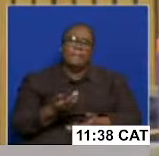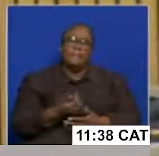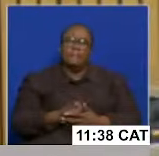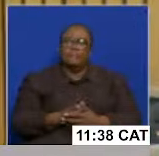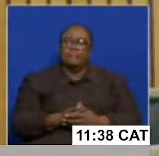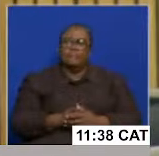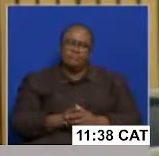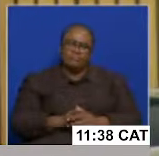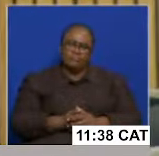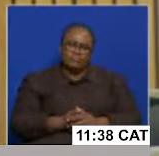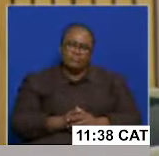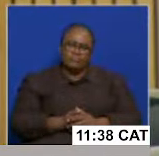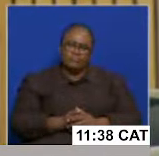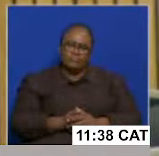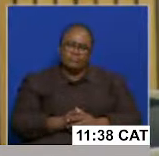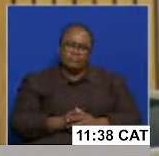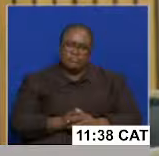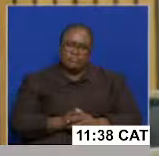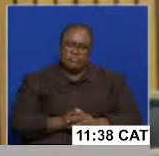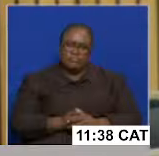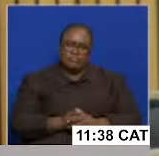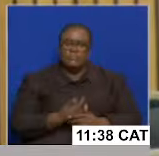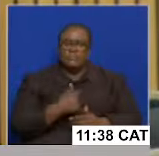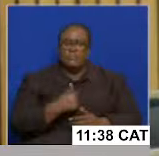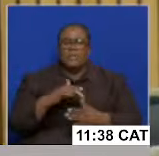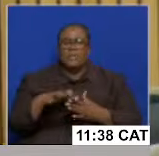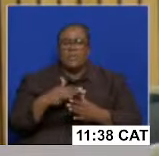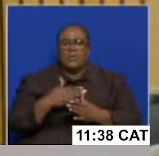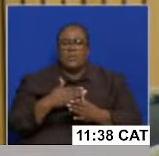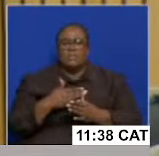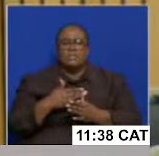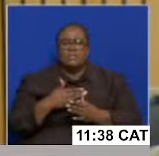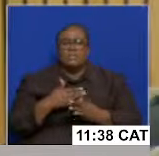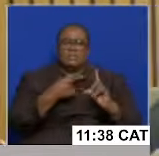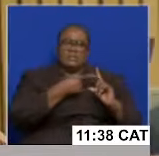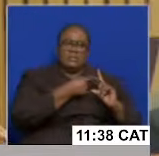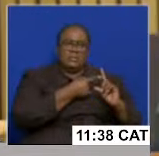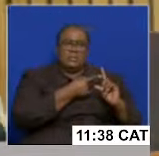I wanted Mr. Mkwanazi to gain,